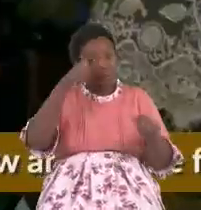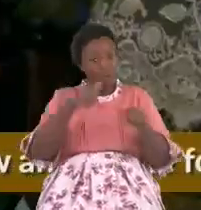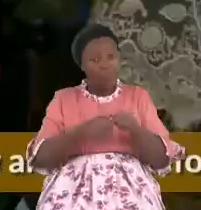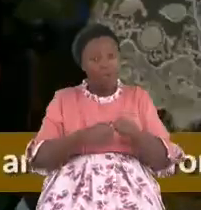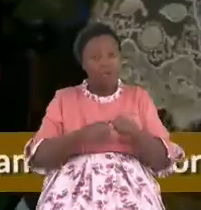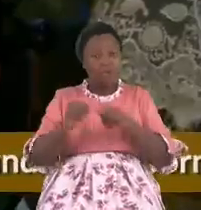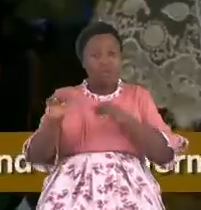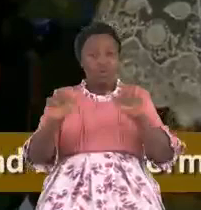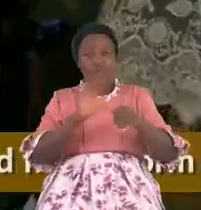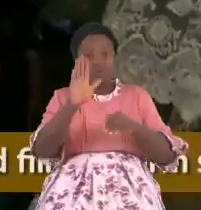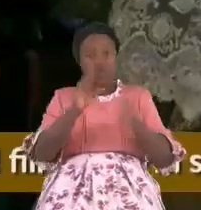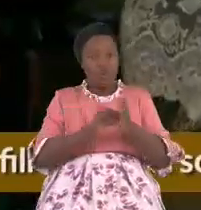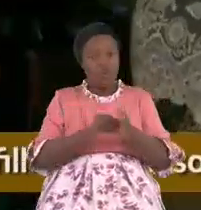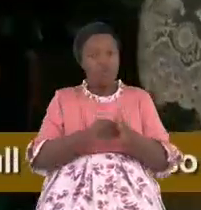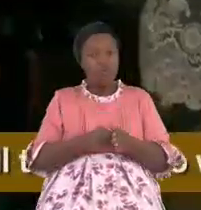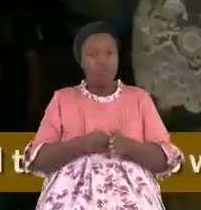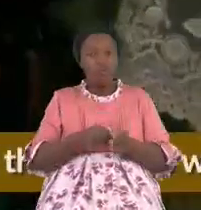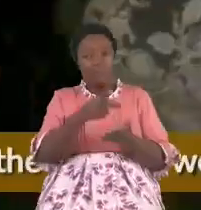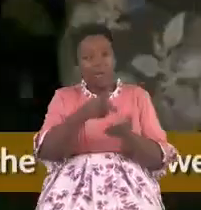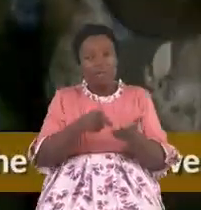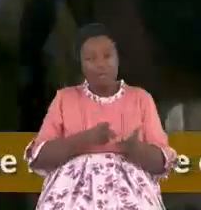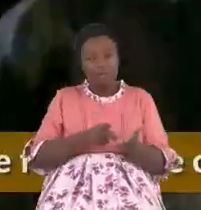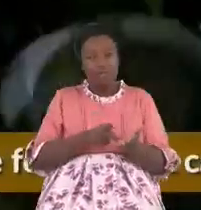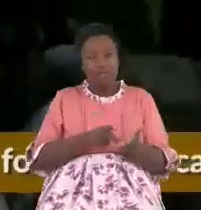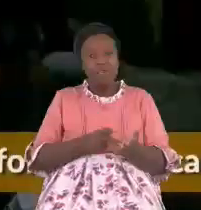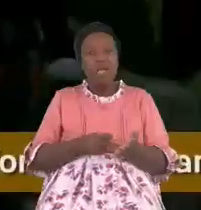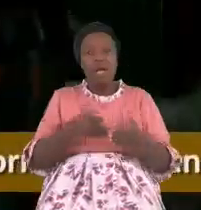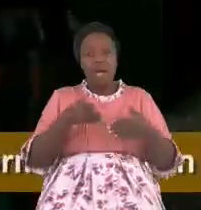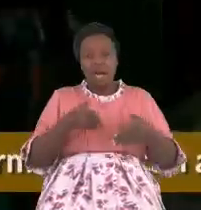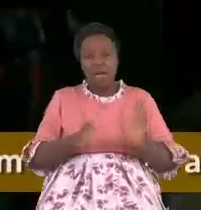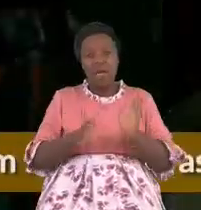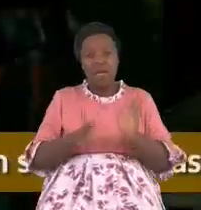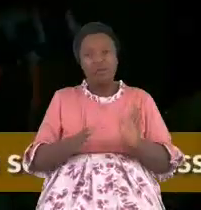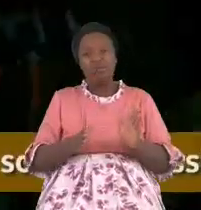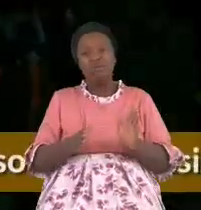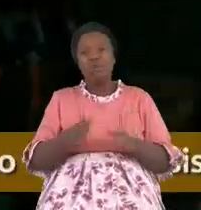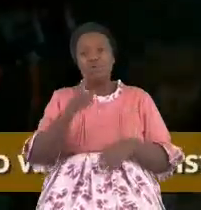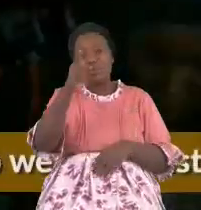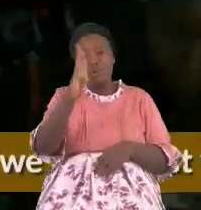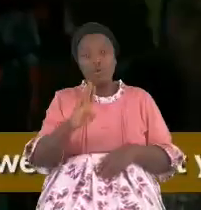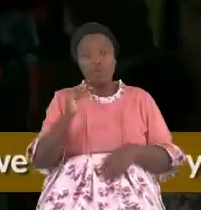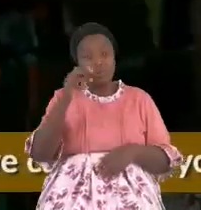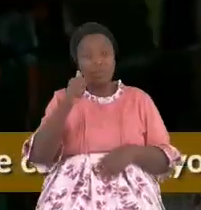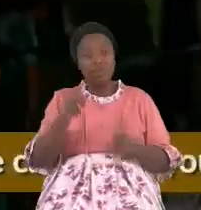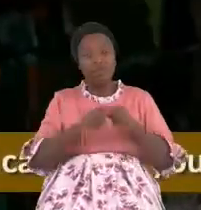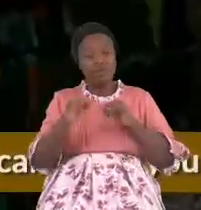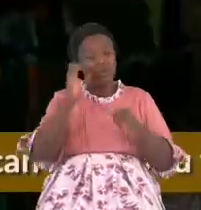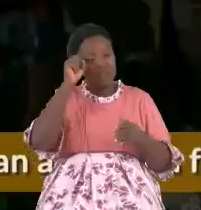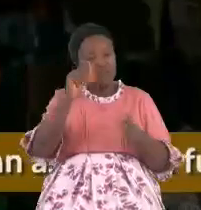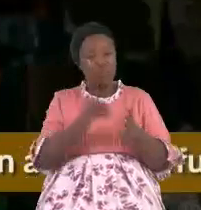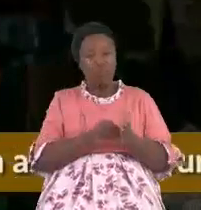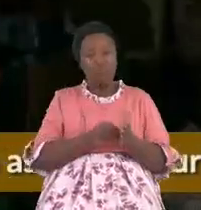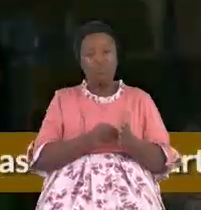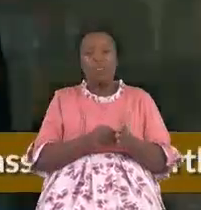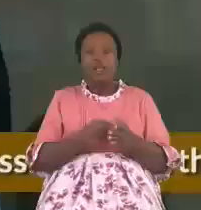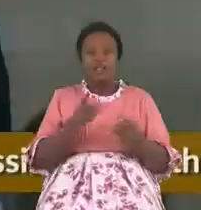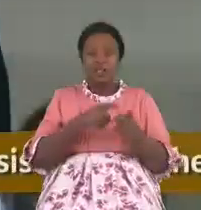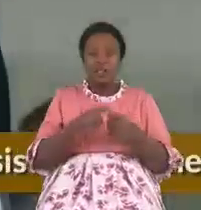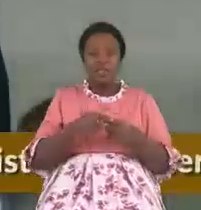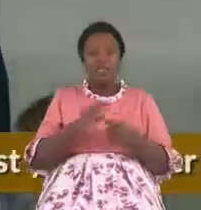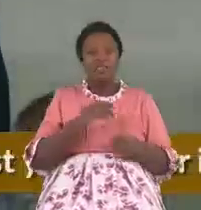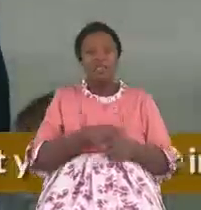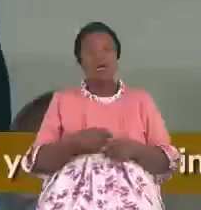stay in the congregation as the lame rises up to work bring them out encourage